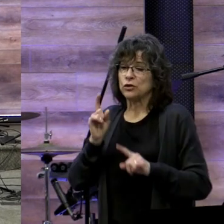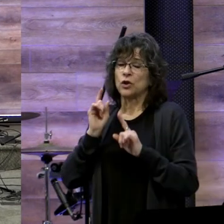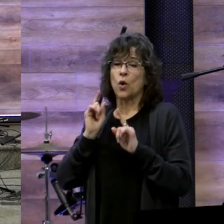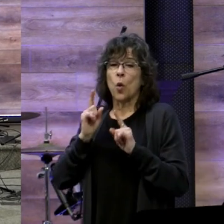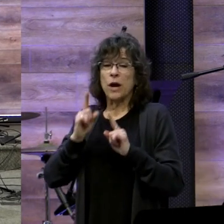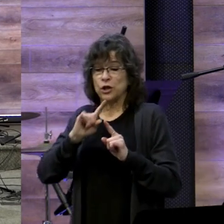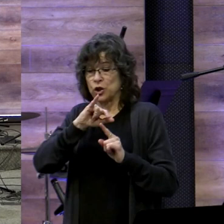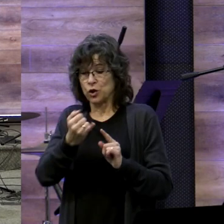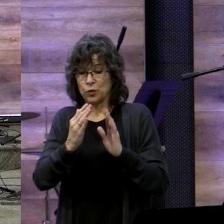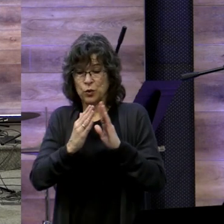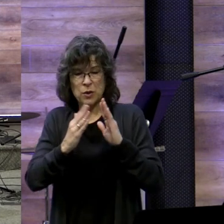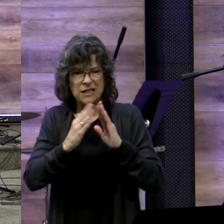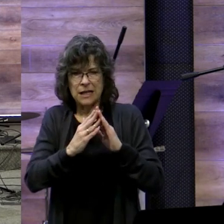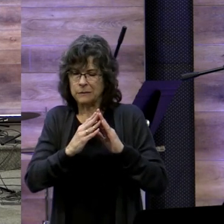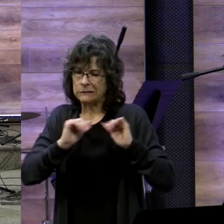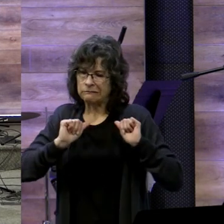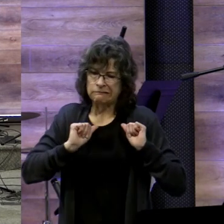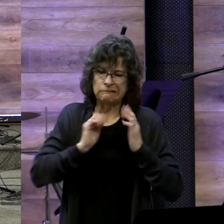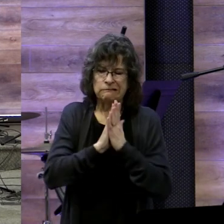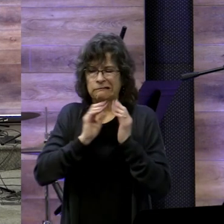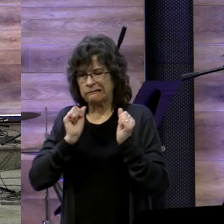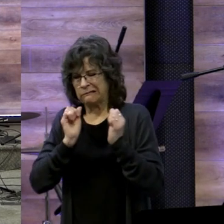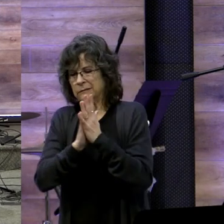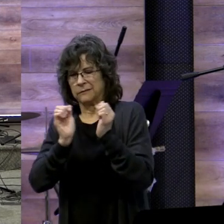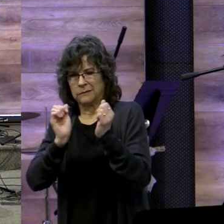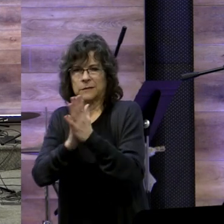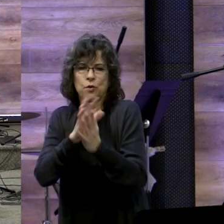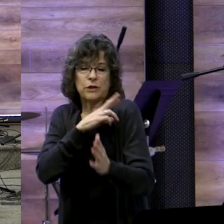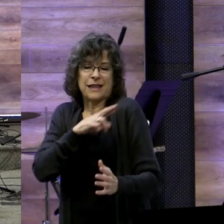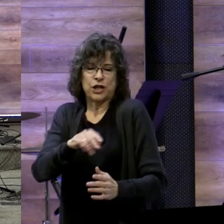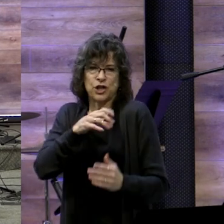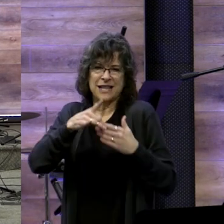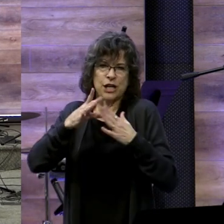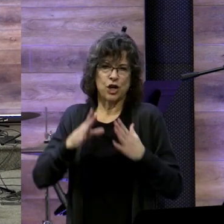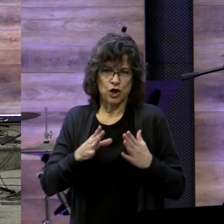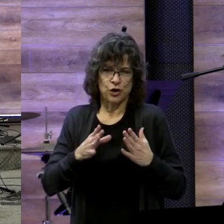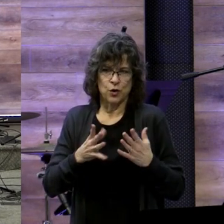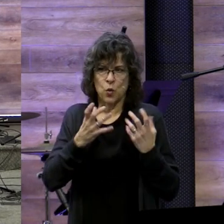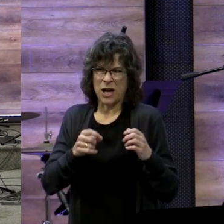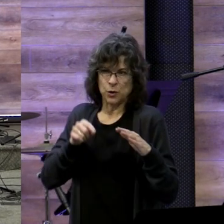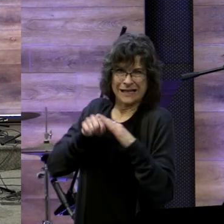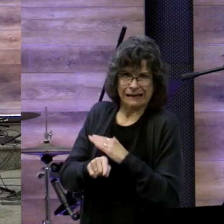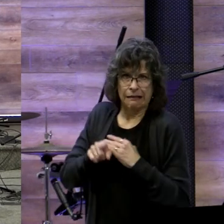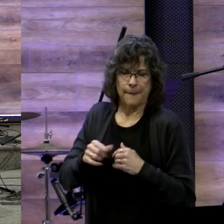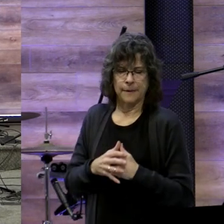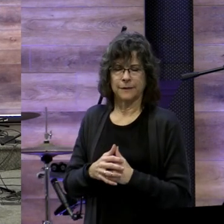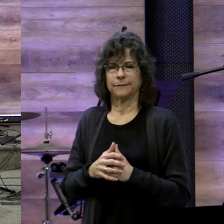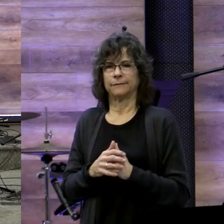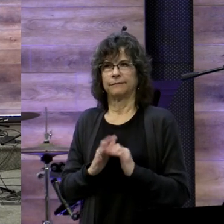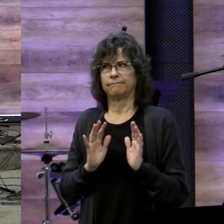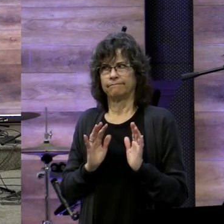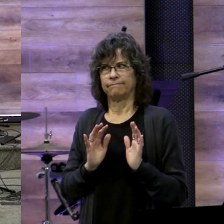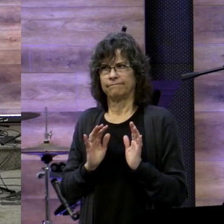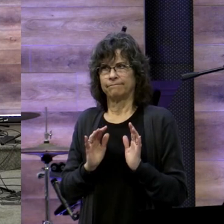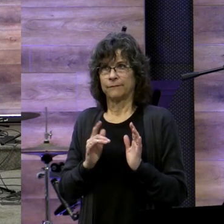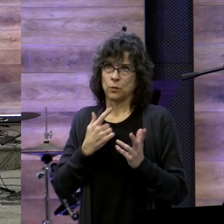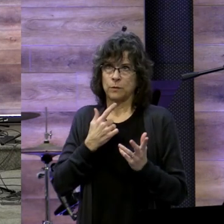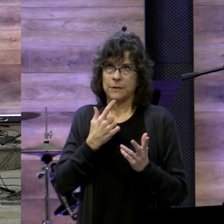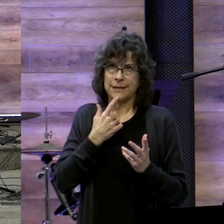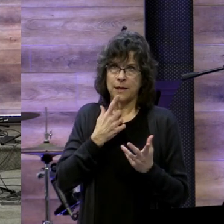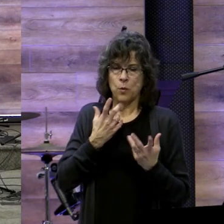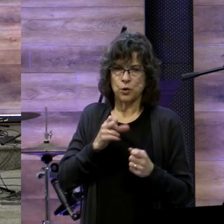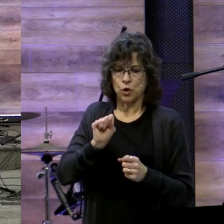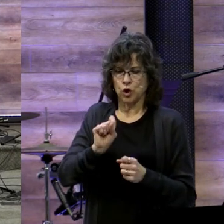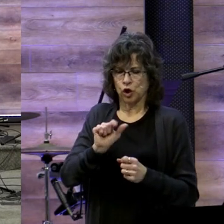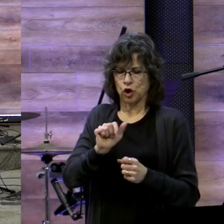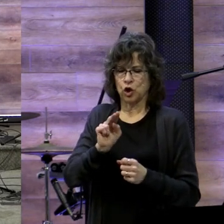bunch of confrontations with the religious leaders and them seeking to stone him or kill him. I guess that's what happens when you